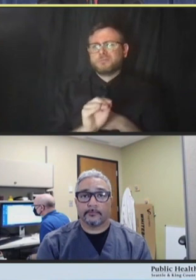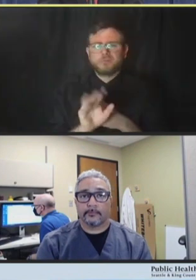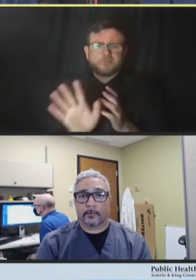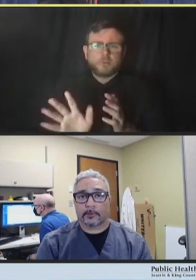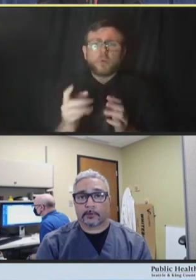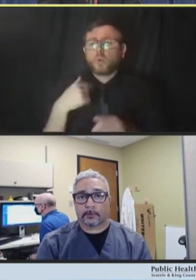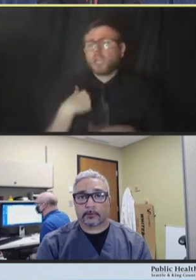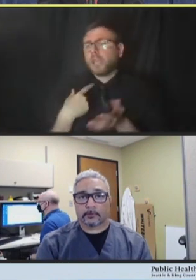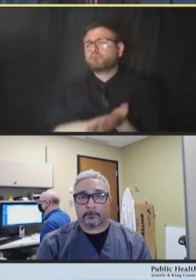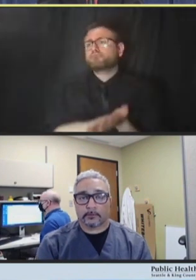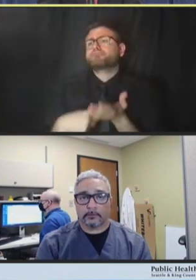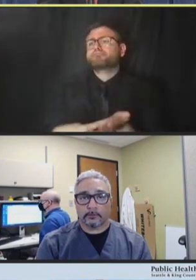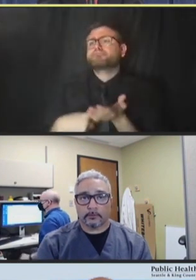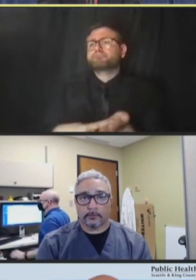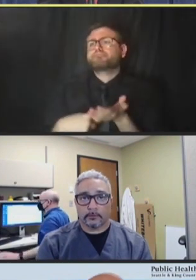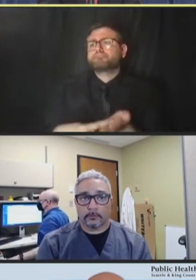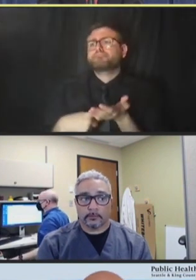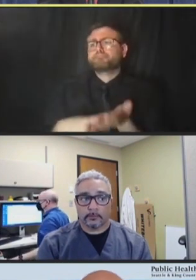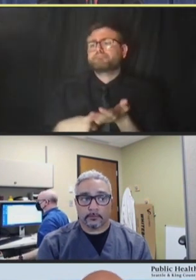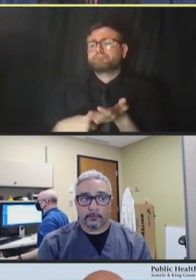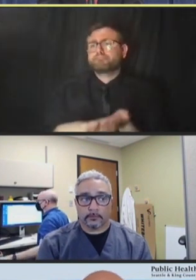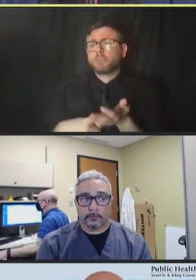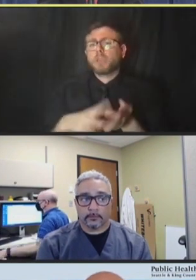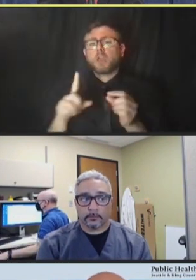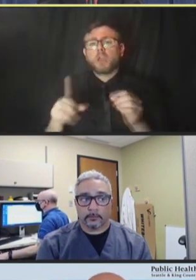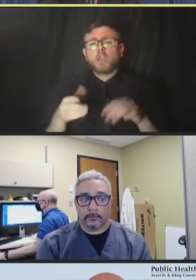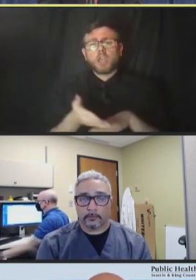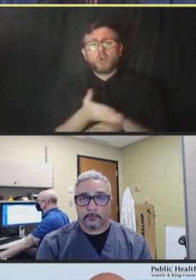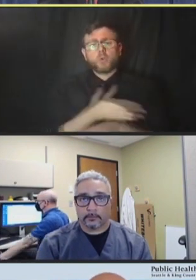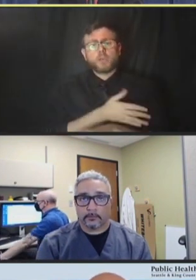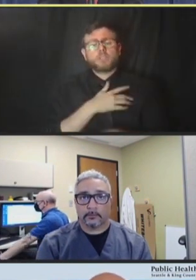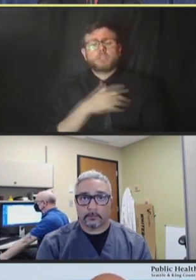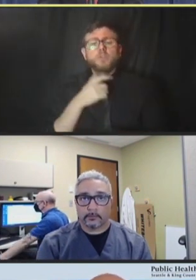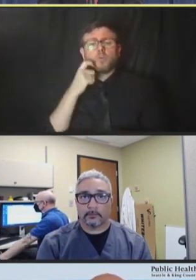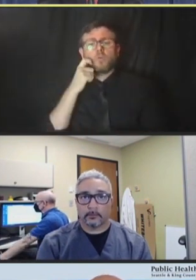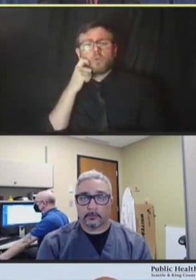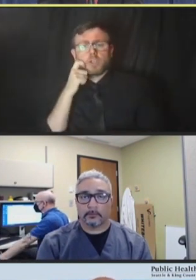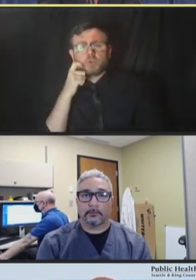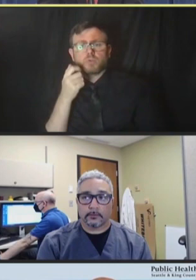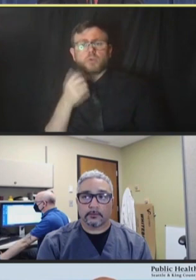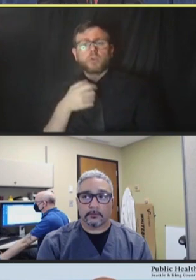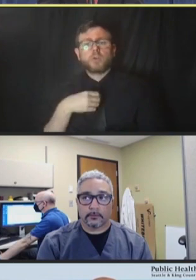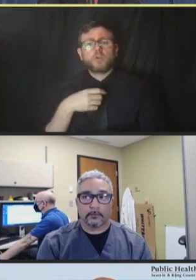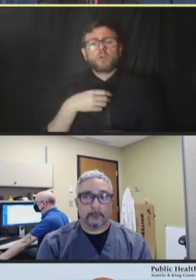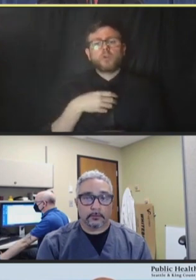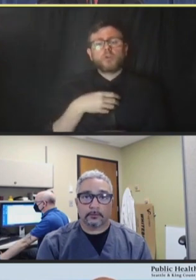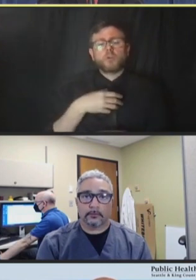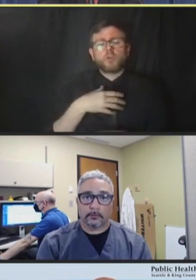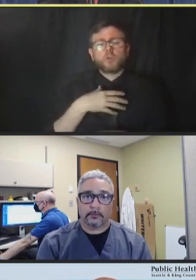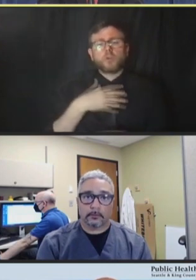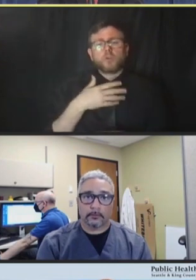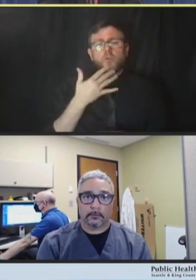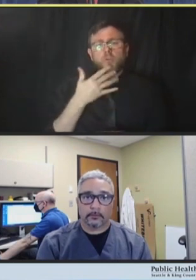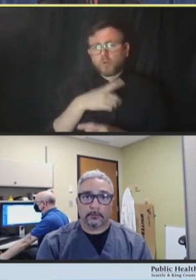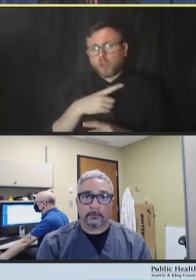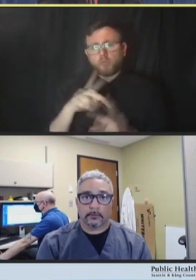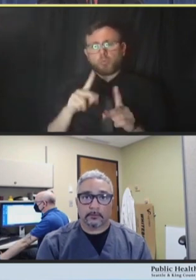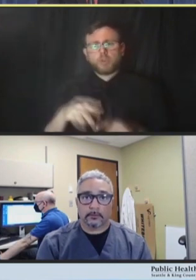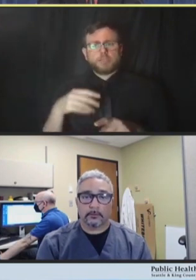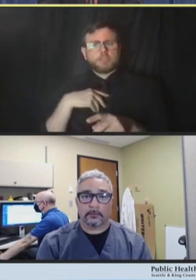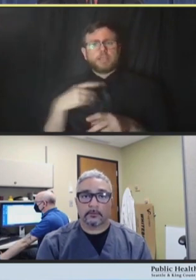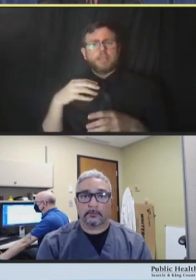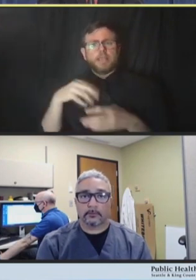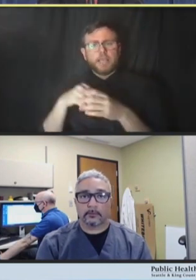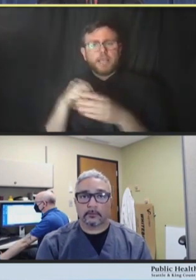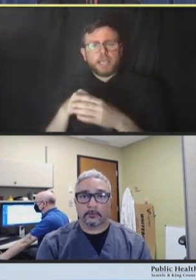increasing, racial representation in medicine, but we really have not gotten there. If you look at the NIH data, who